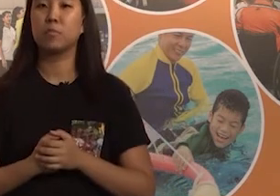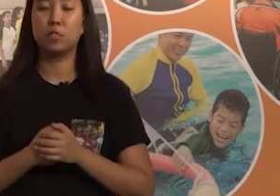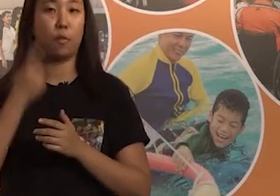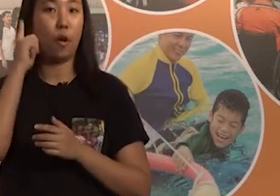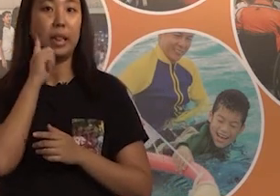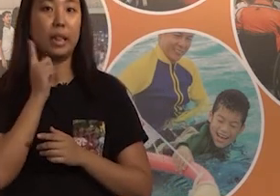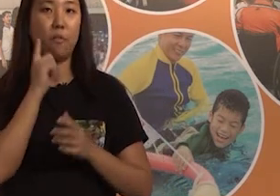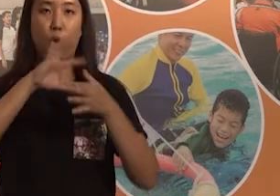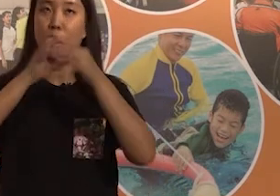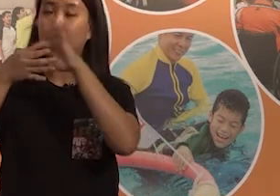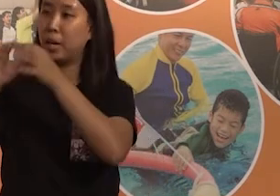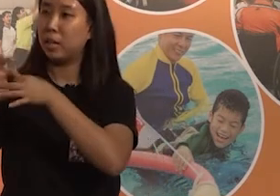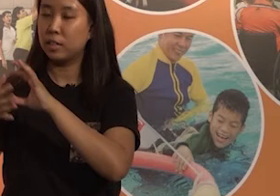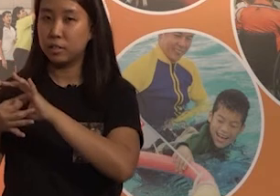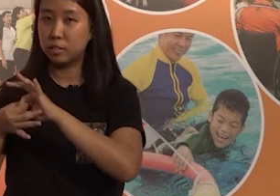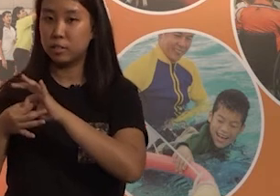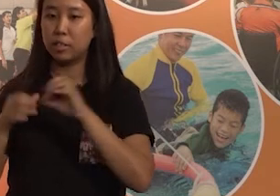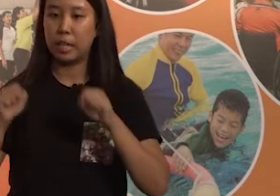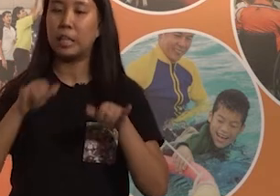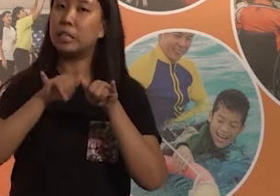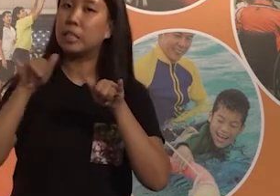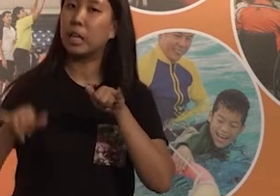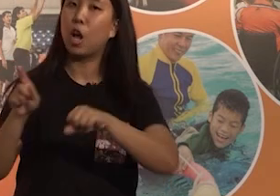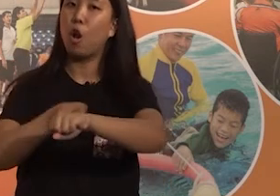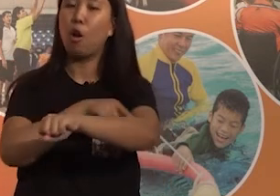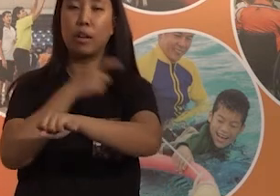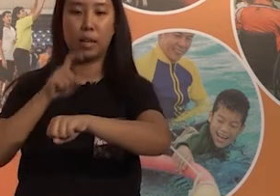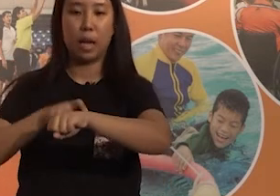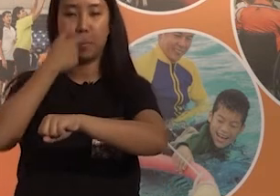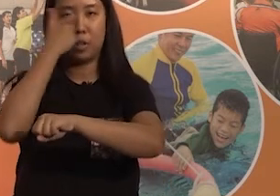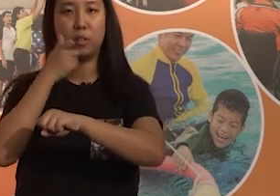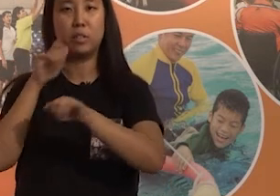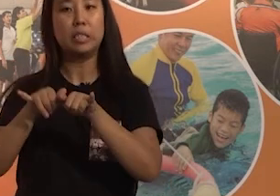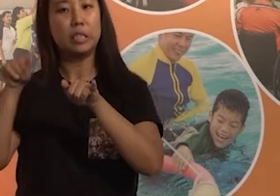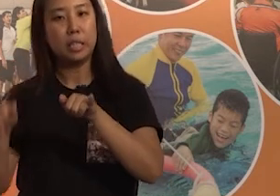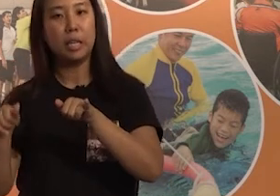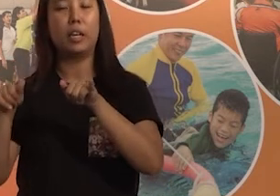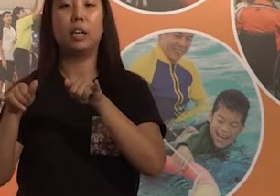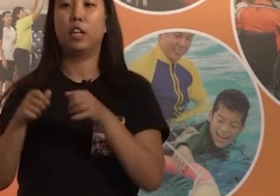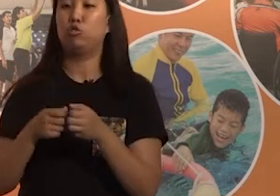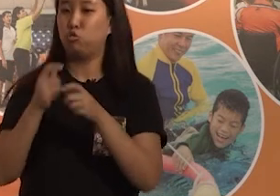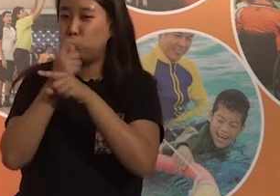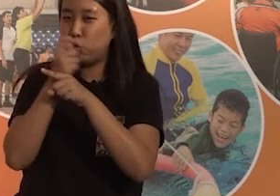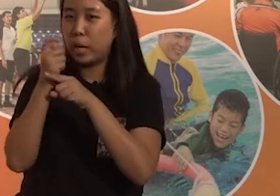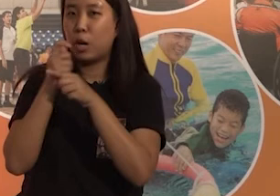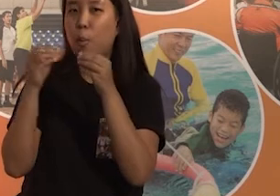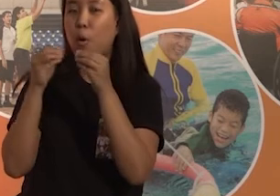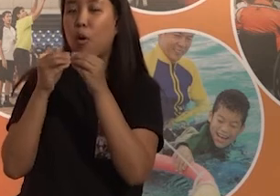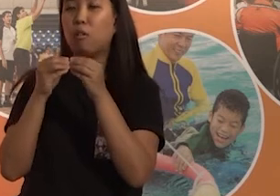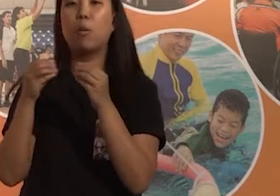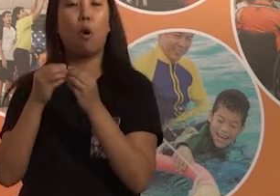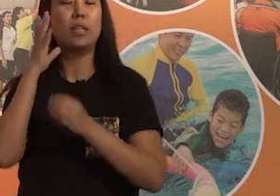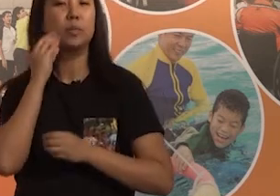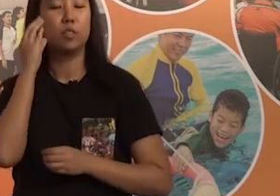Olympics we were able to actually stay in a longer period of time because they let us stay there to train more and also be more